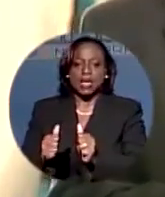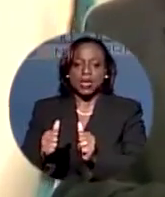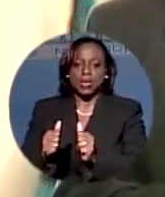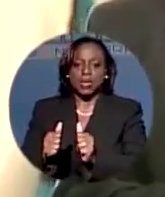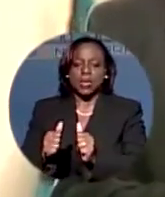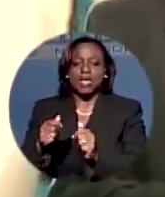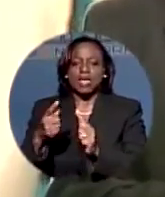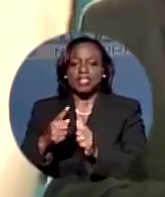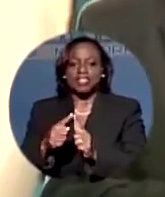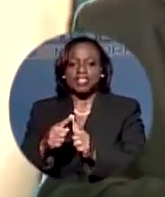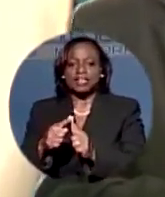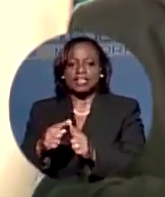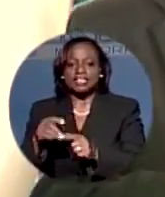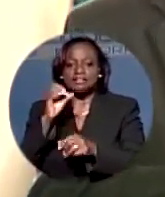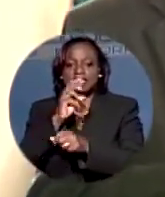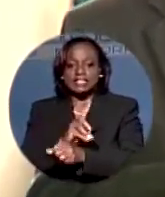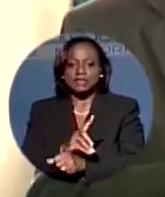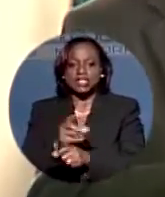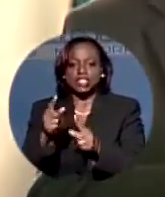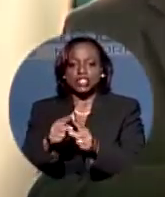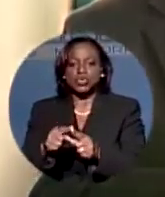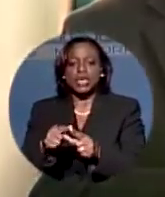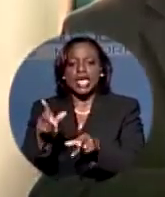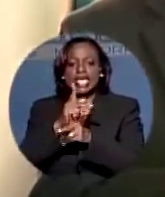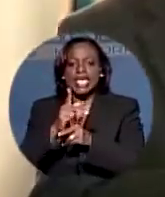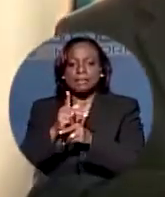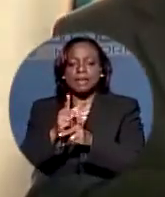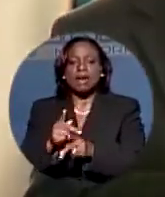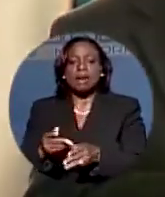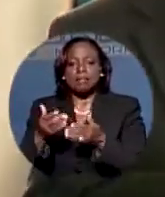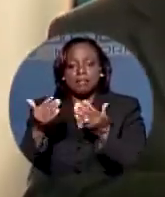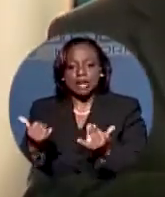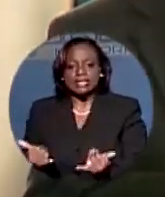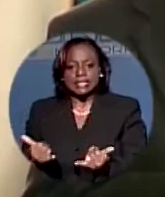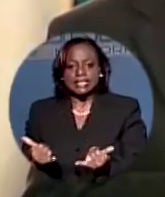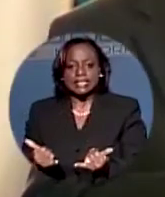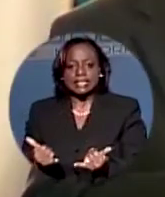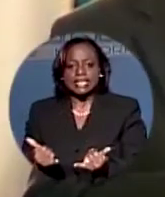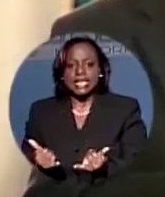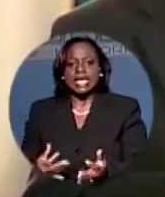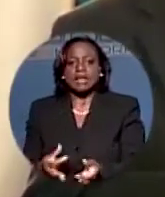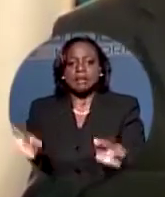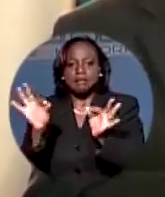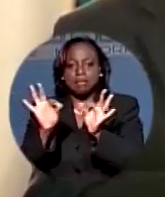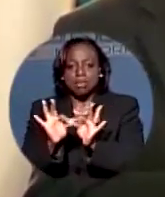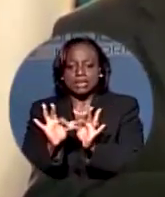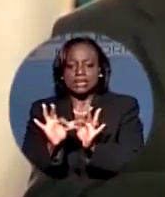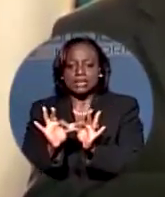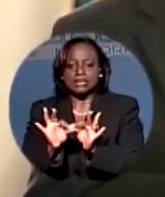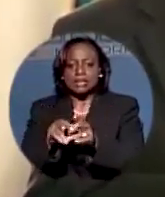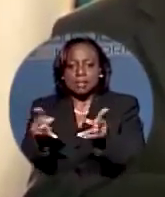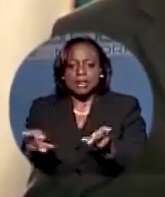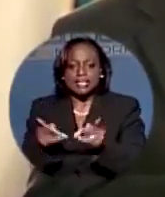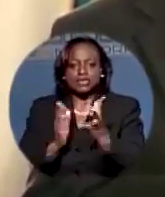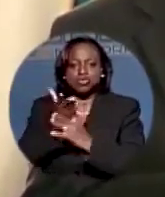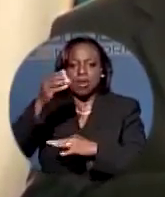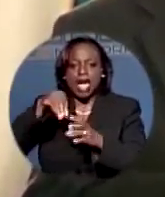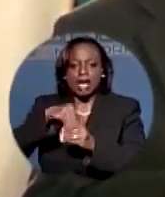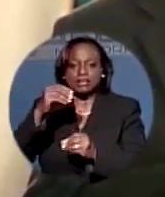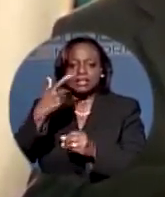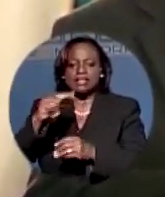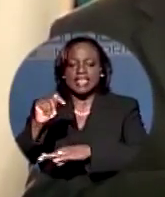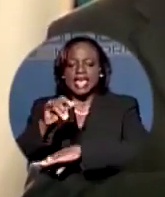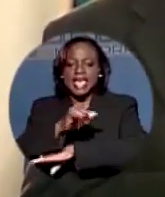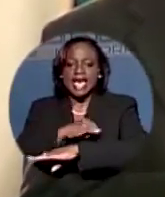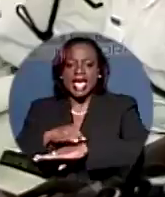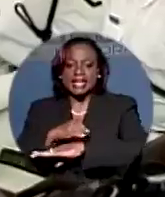to maintain a continuous presence at strategic choke points throughout our archipelago. The Ragged